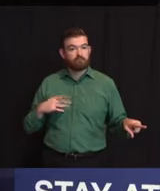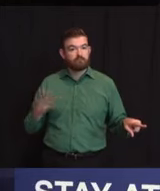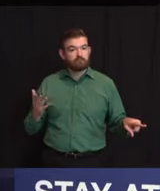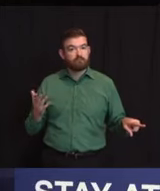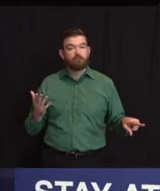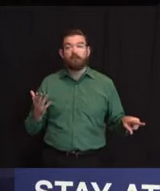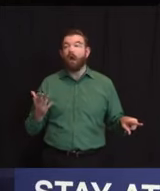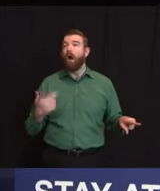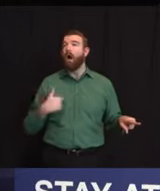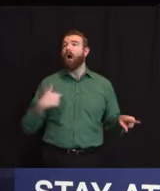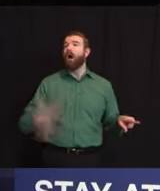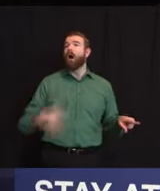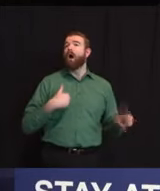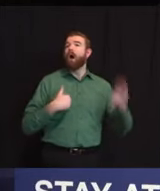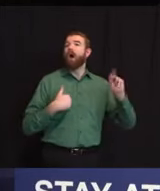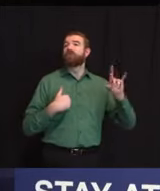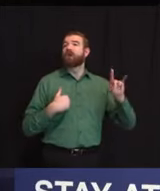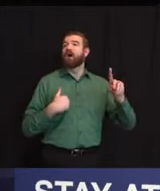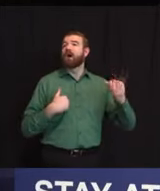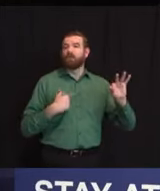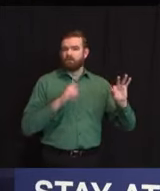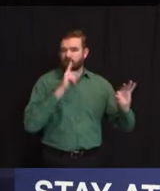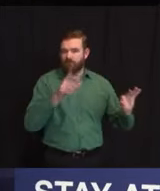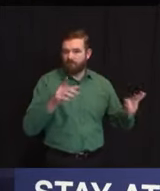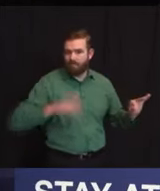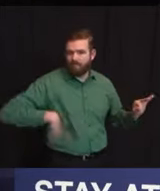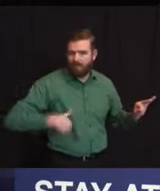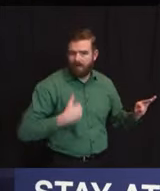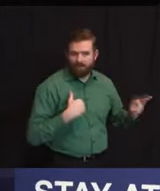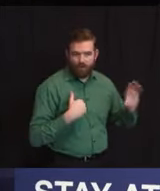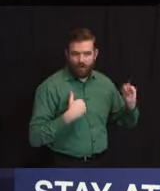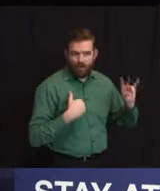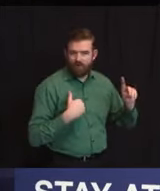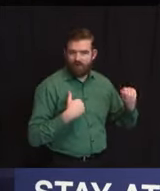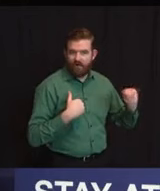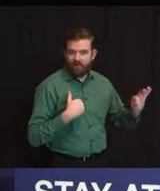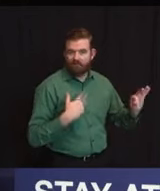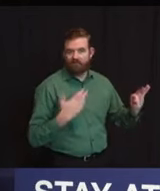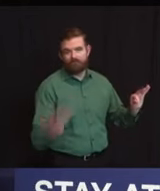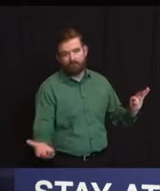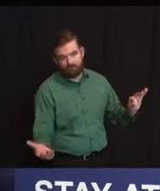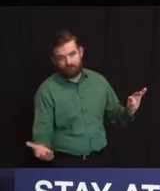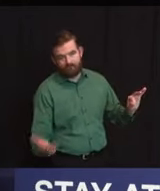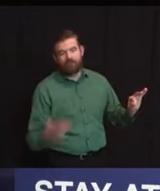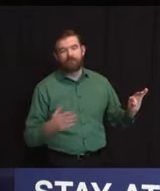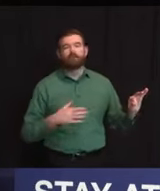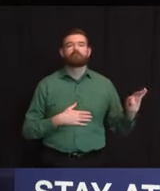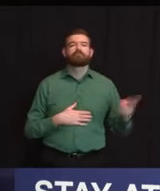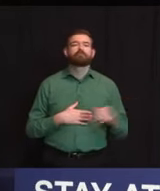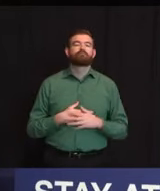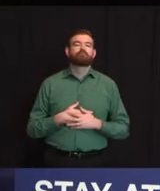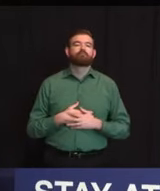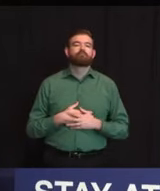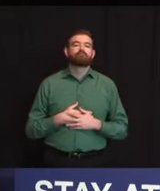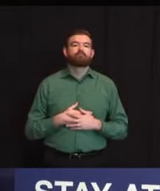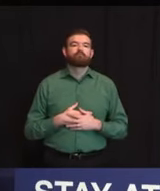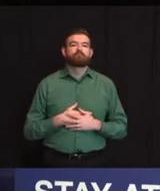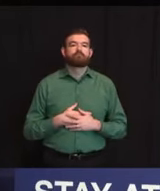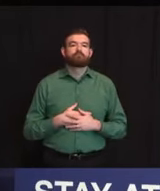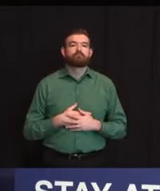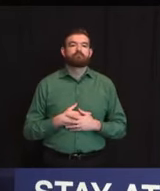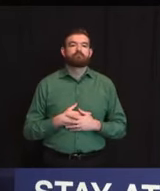antibody test comes out positive and you even really had COVID, that you are in fact immune. All these tests have a